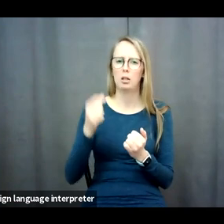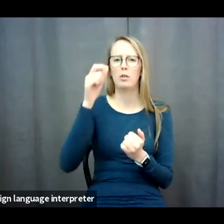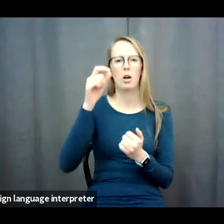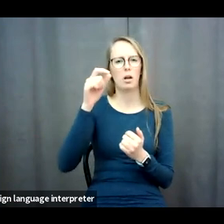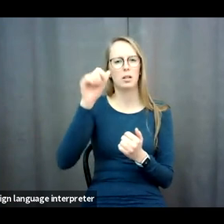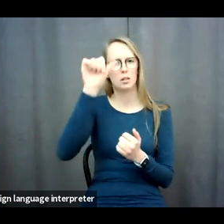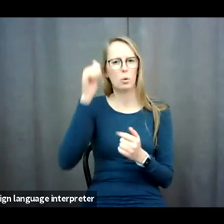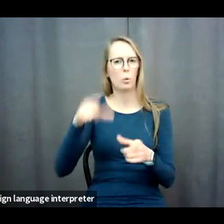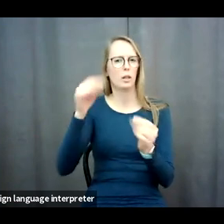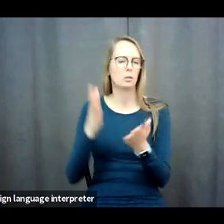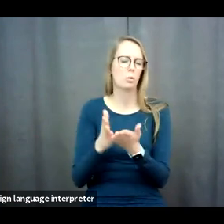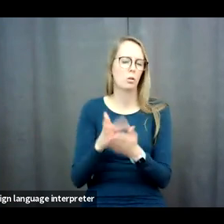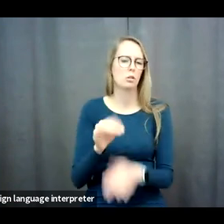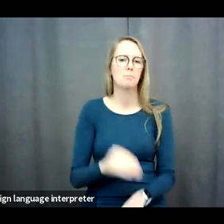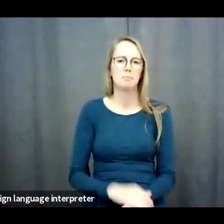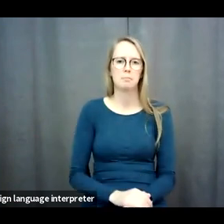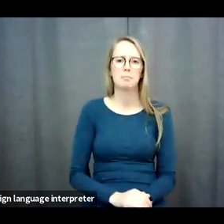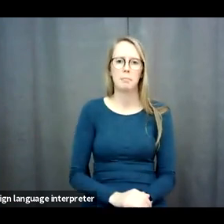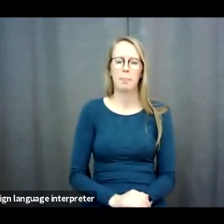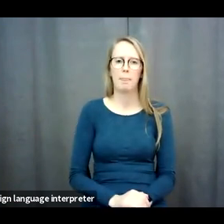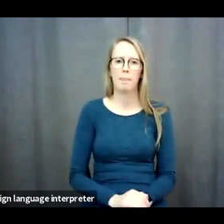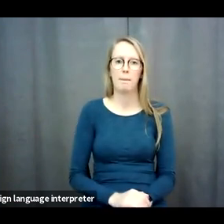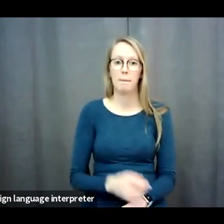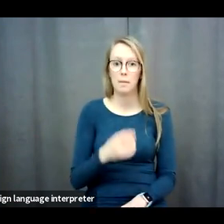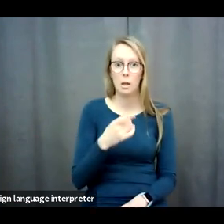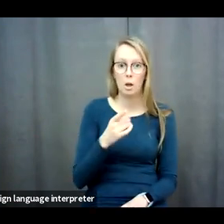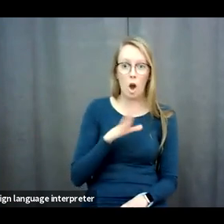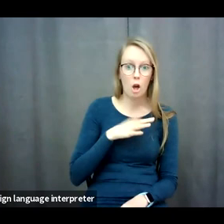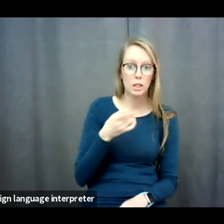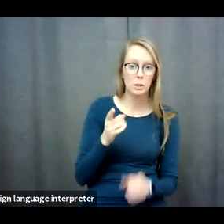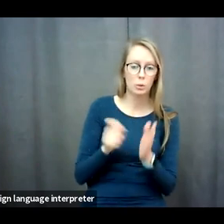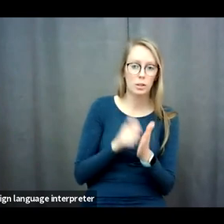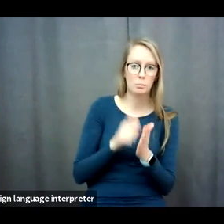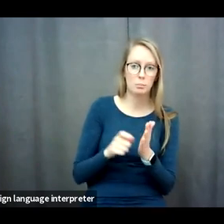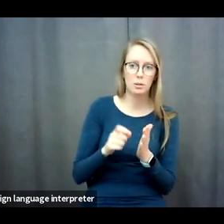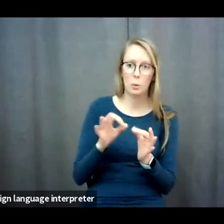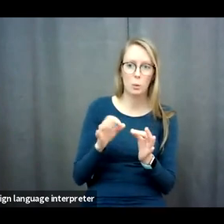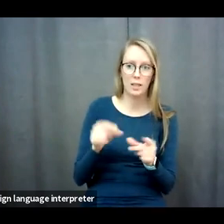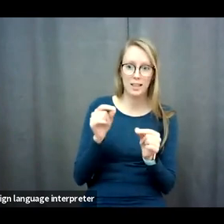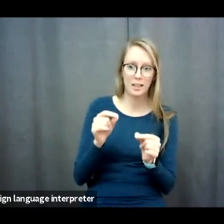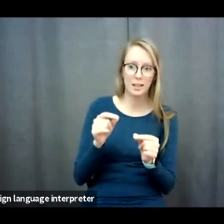finding schools. Do you have any tips? How did you find the schools?